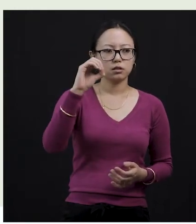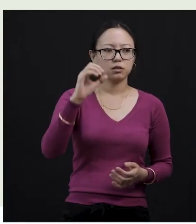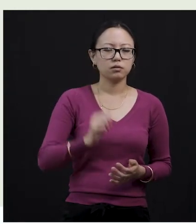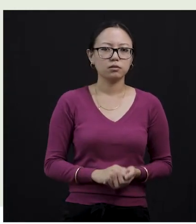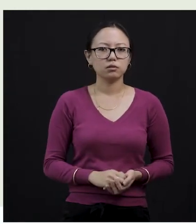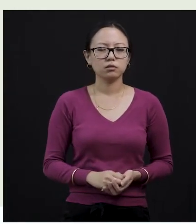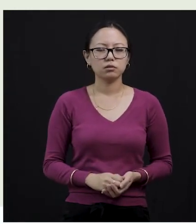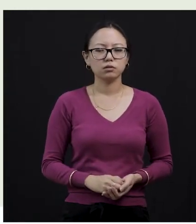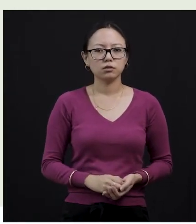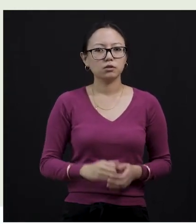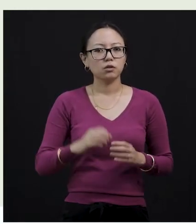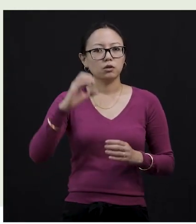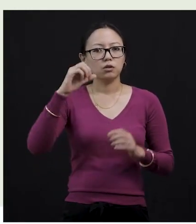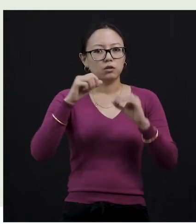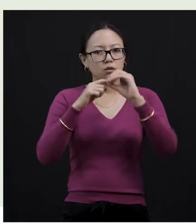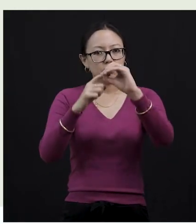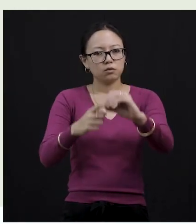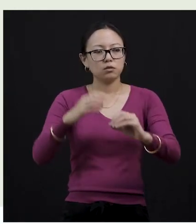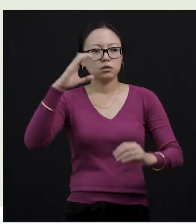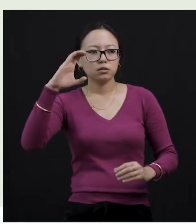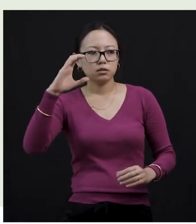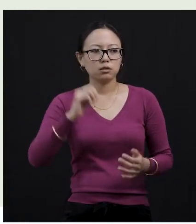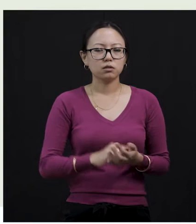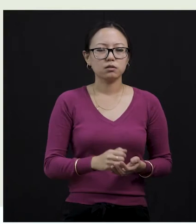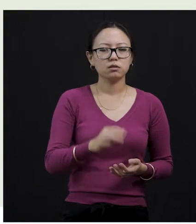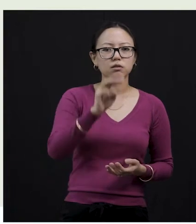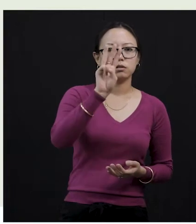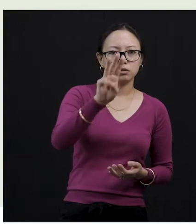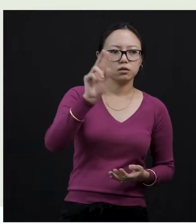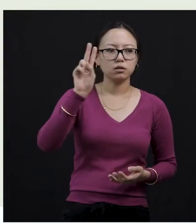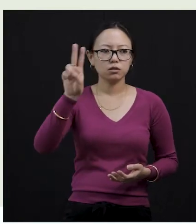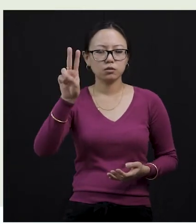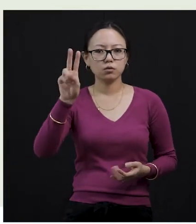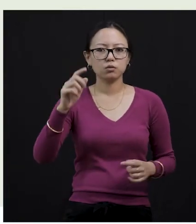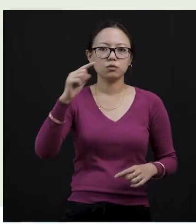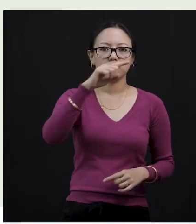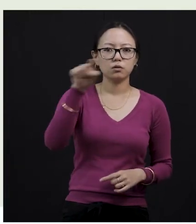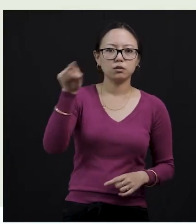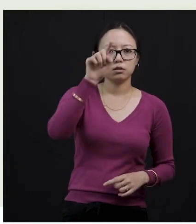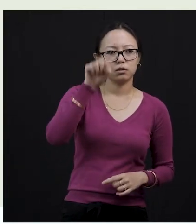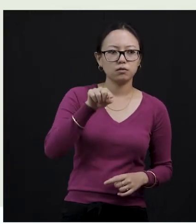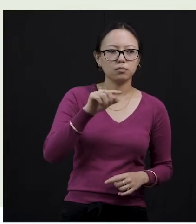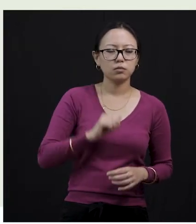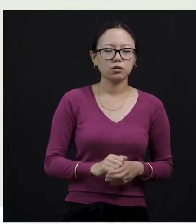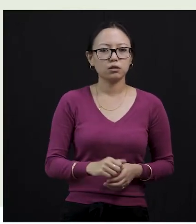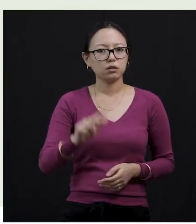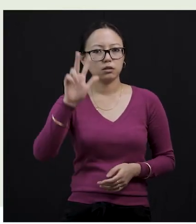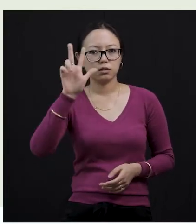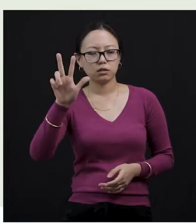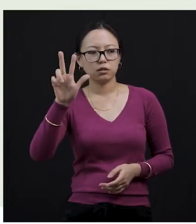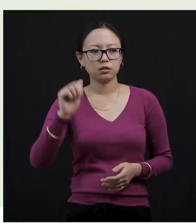Moving to the next sum, that is 32 divided by 8. Okay, so when